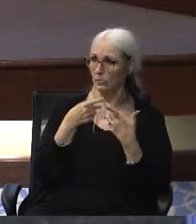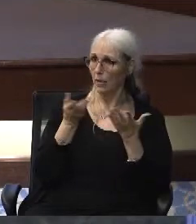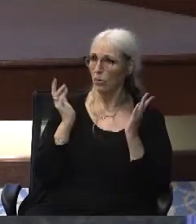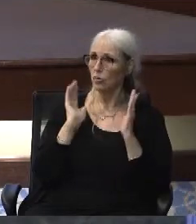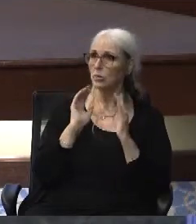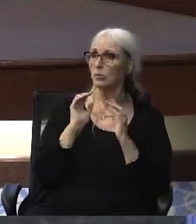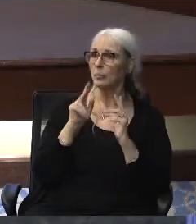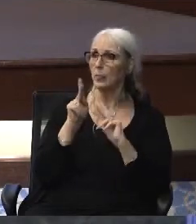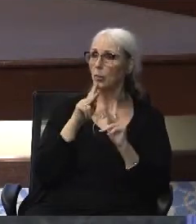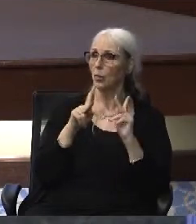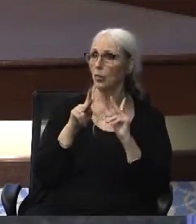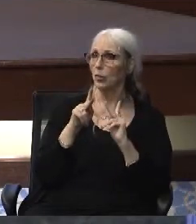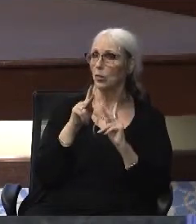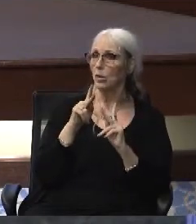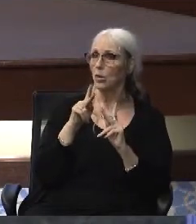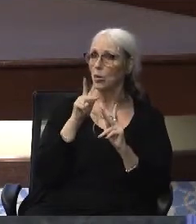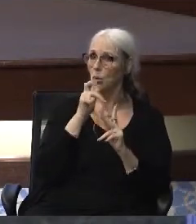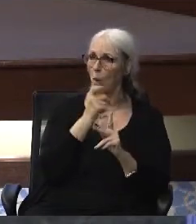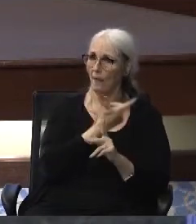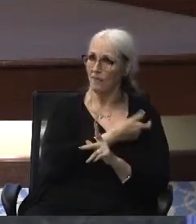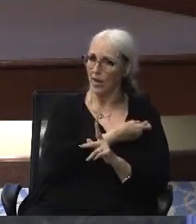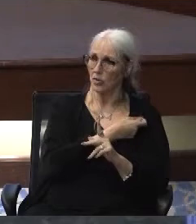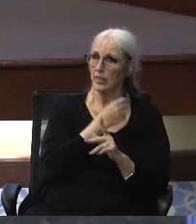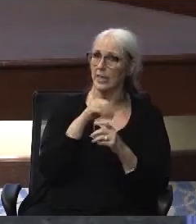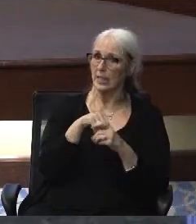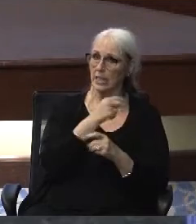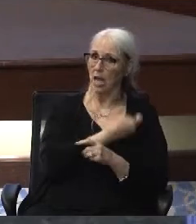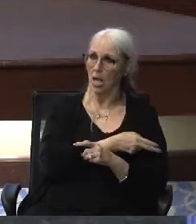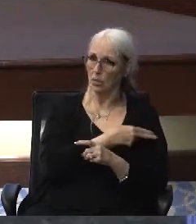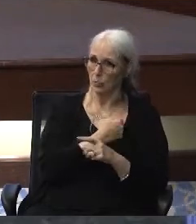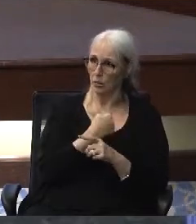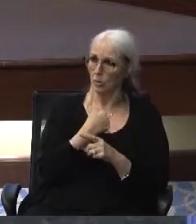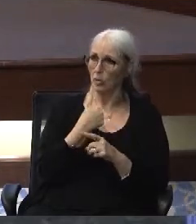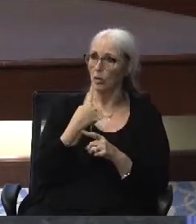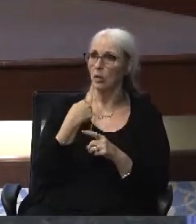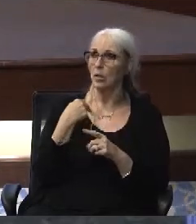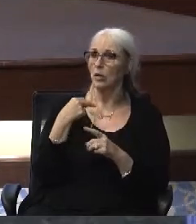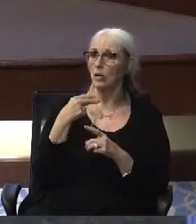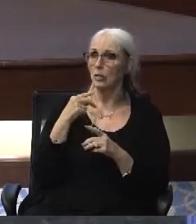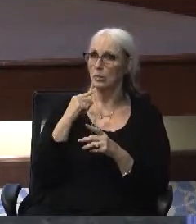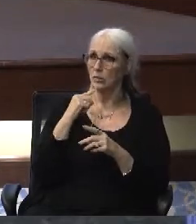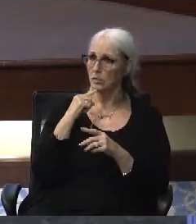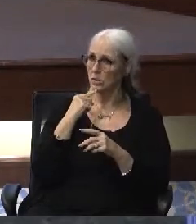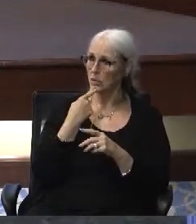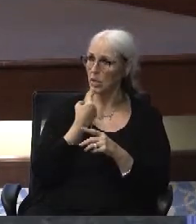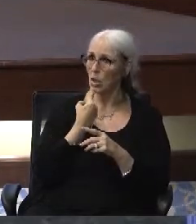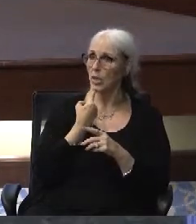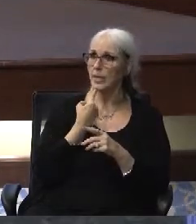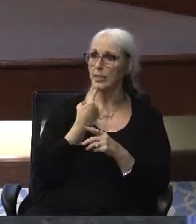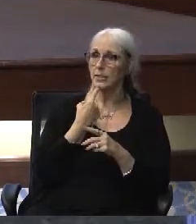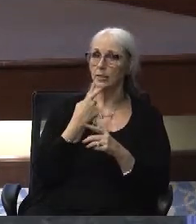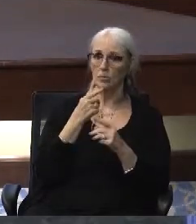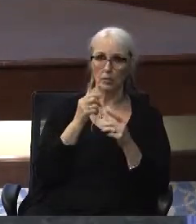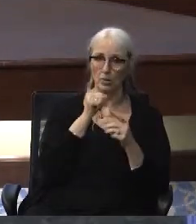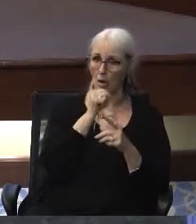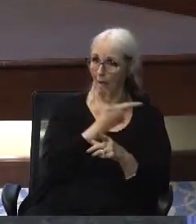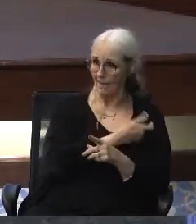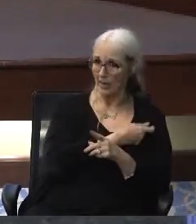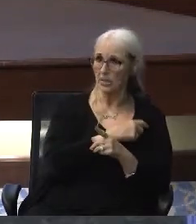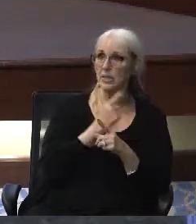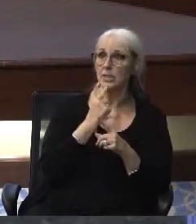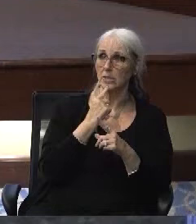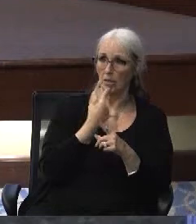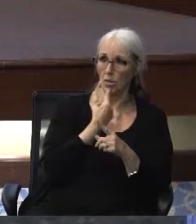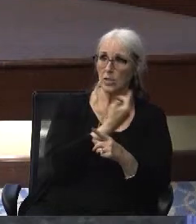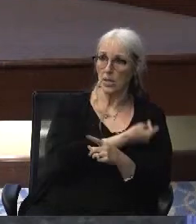who are vaccinated who are hospitalized generally fall into the pretty severely immunocompromised category.